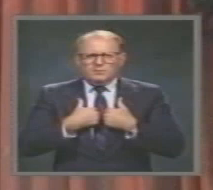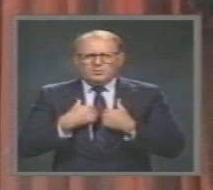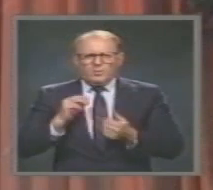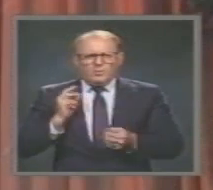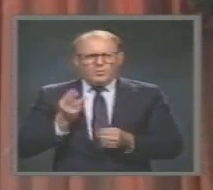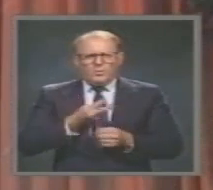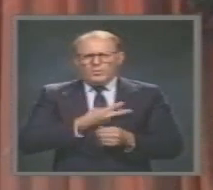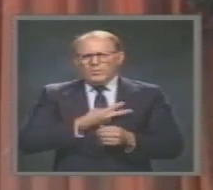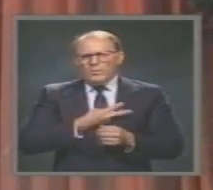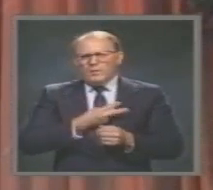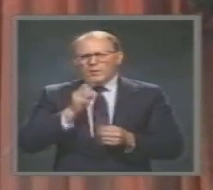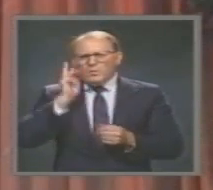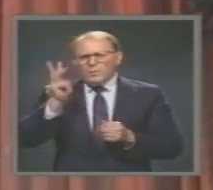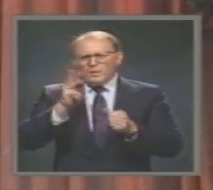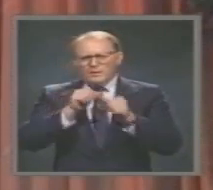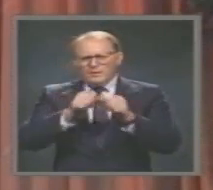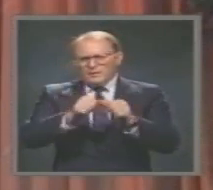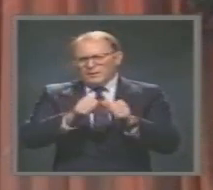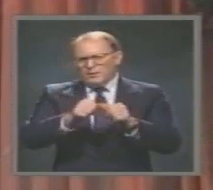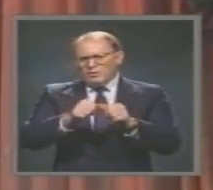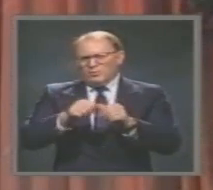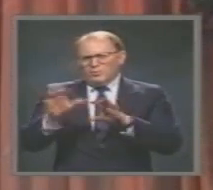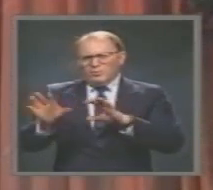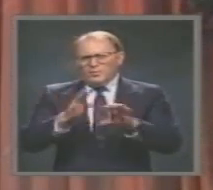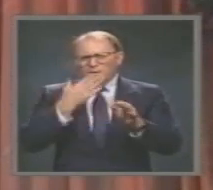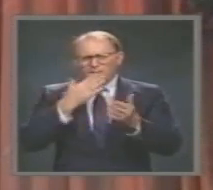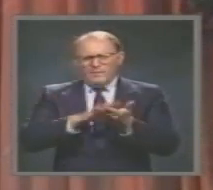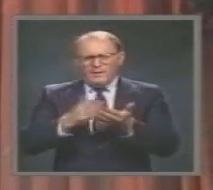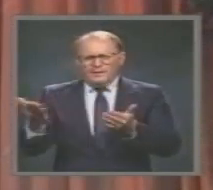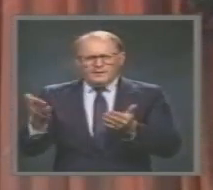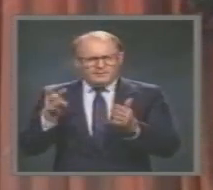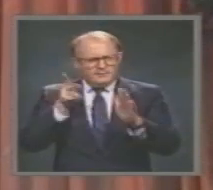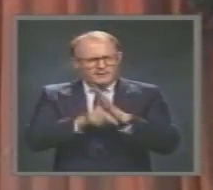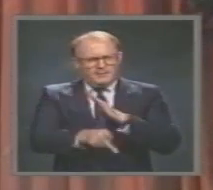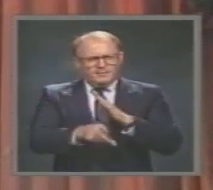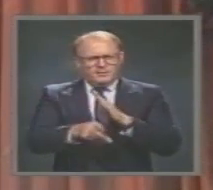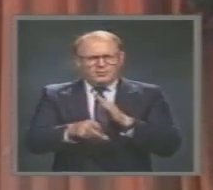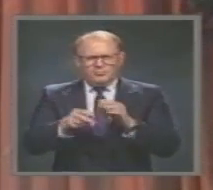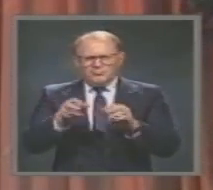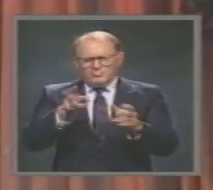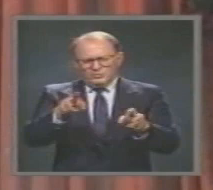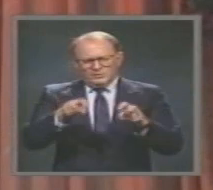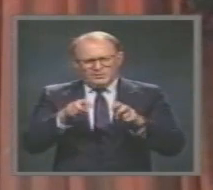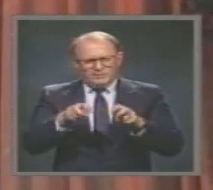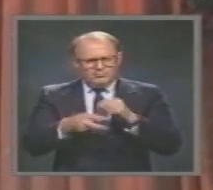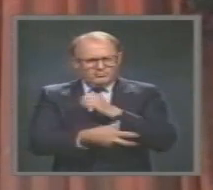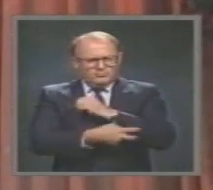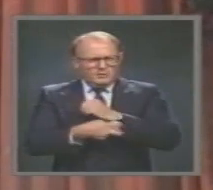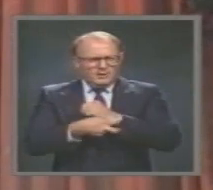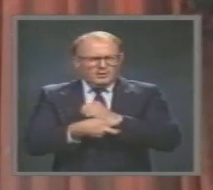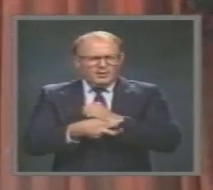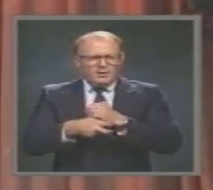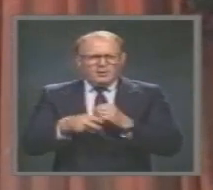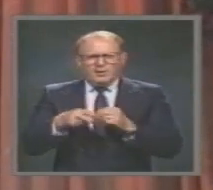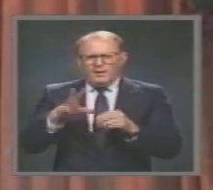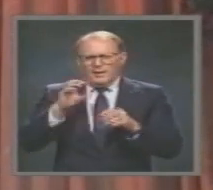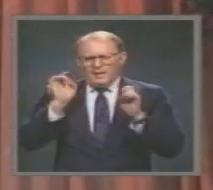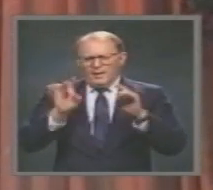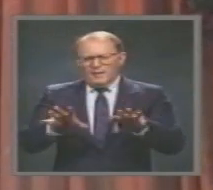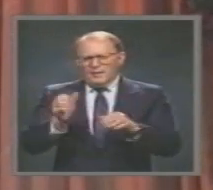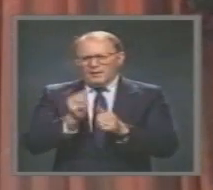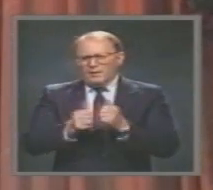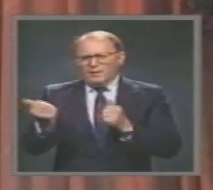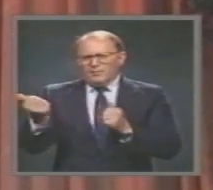go along that way, assaulting one another, killing, beating, robbing, raping, and hating one